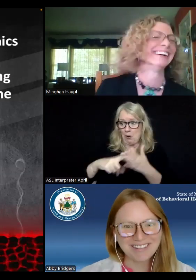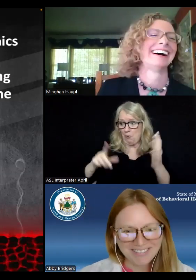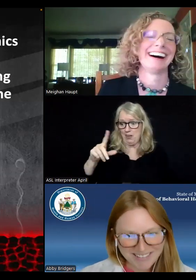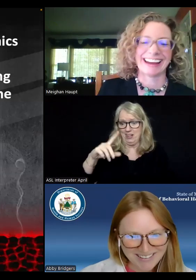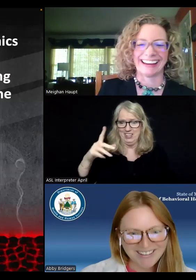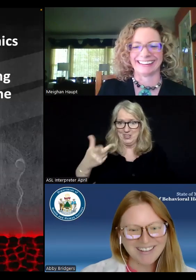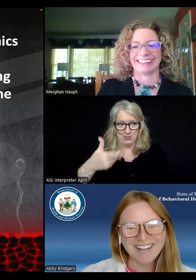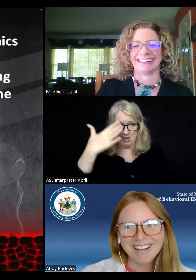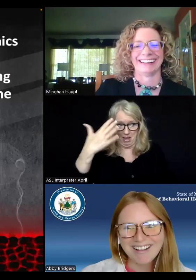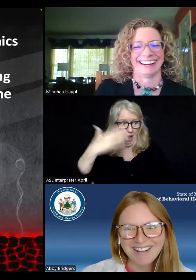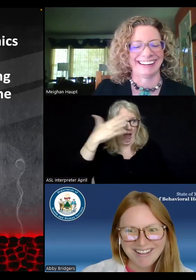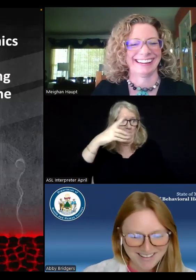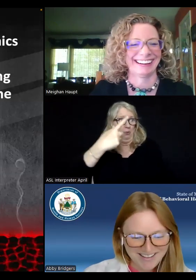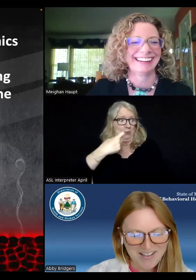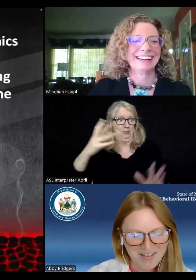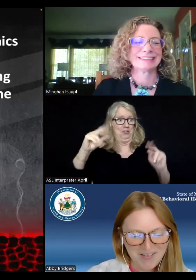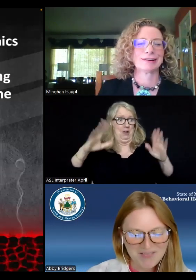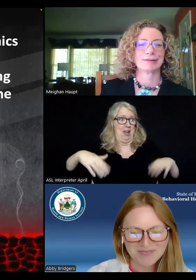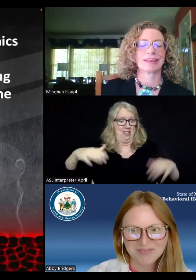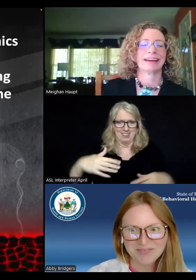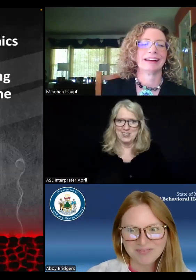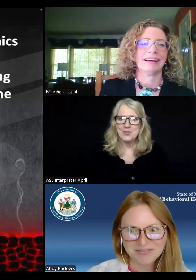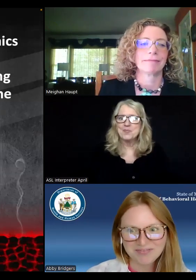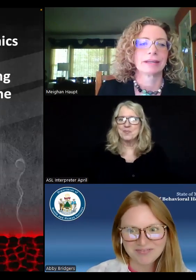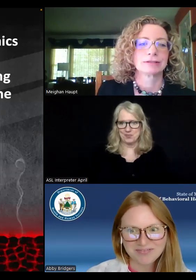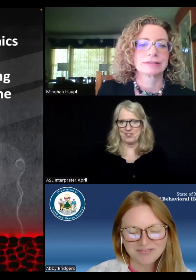yet. Okay. So,